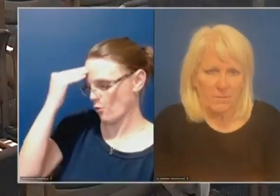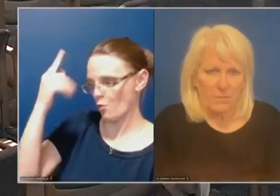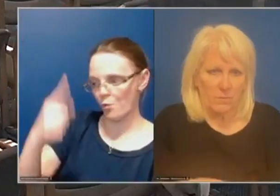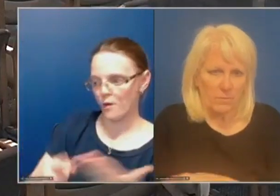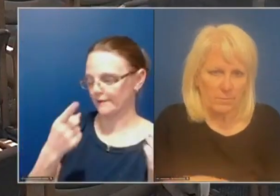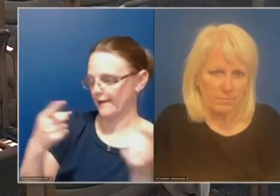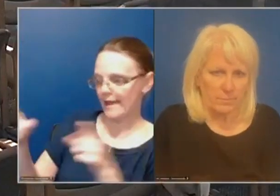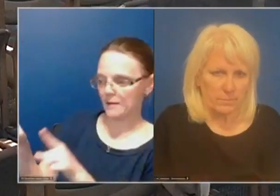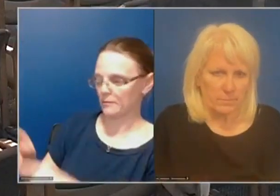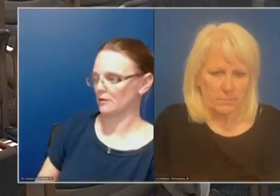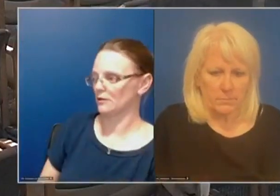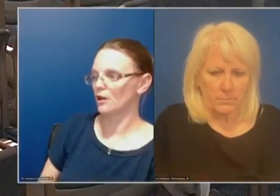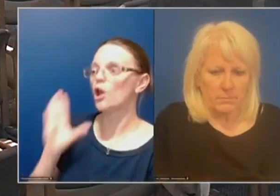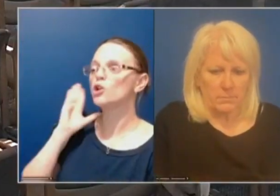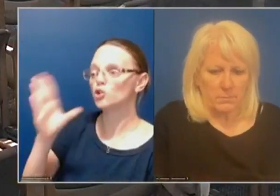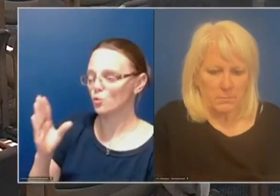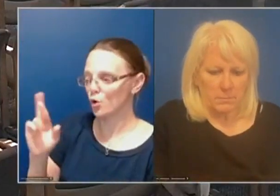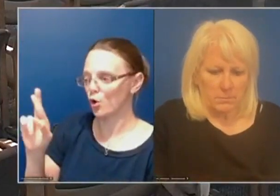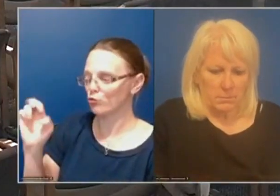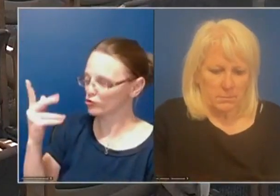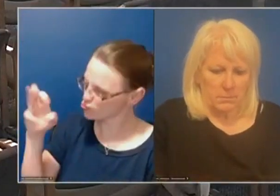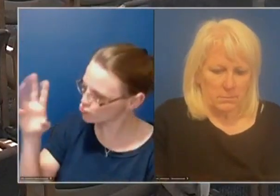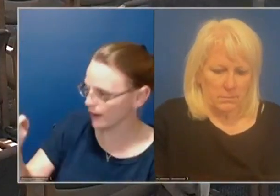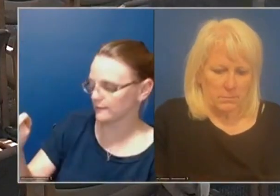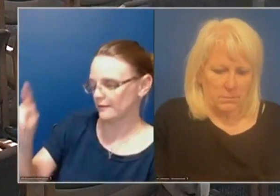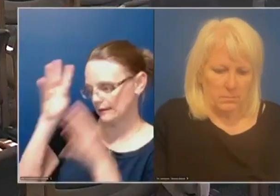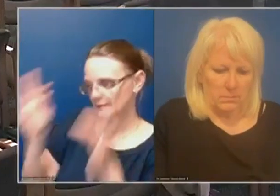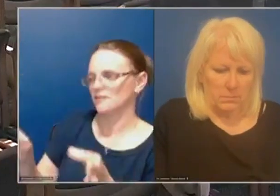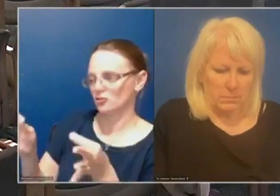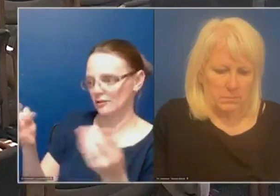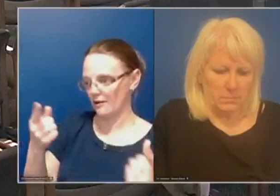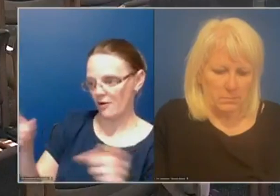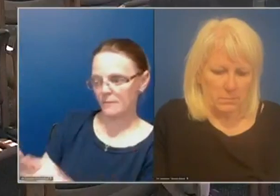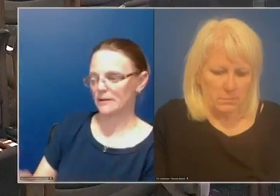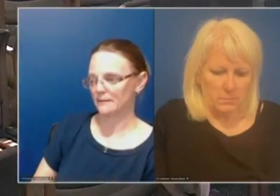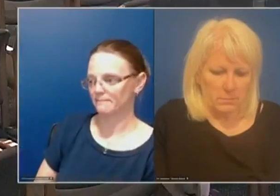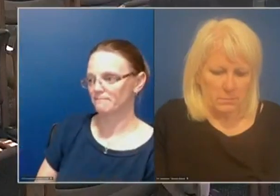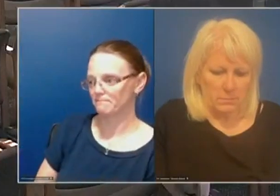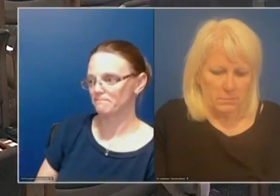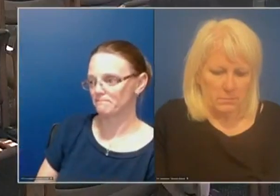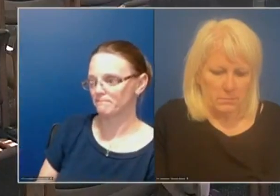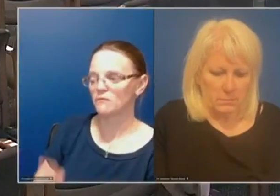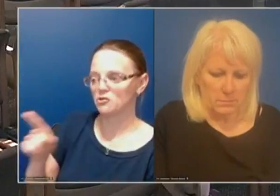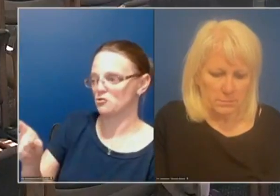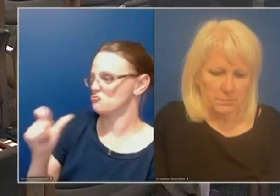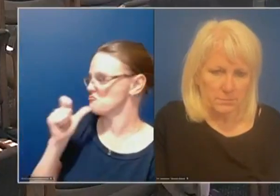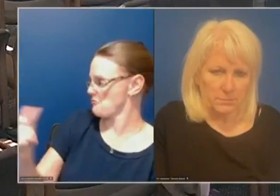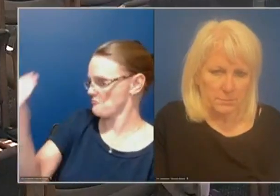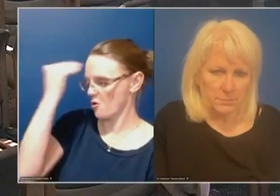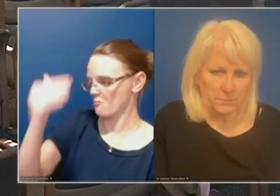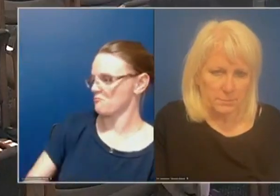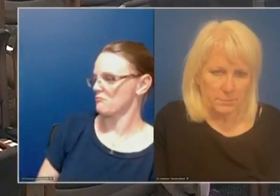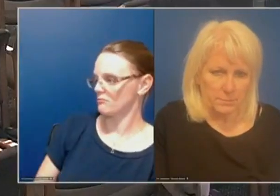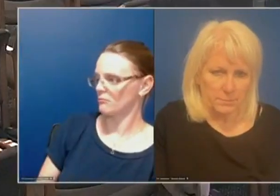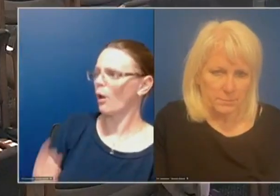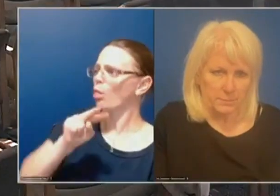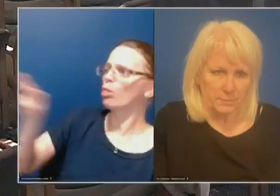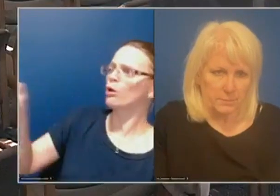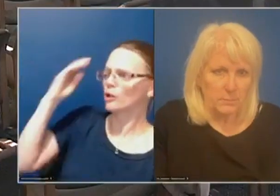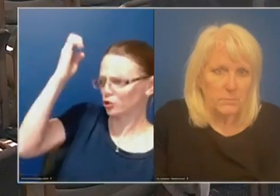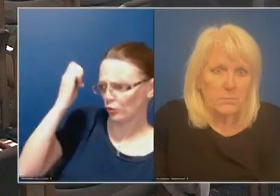And you're going to live to regret these decisions that have been made. You are uninformed. Look at what's going on in Europe.